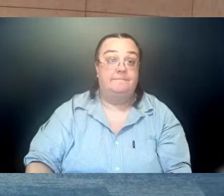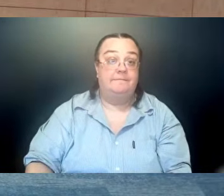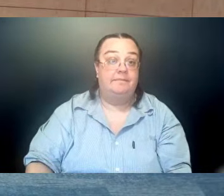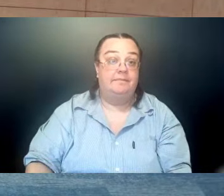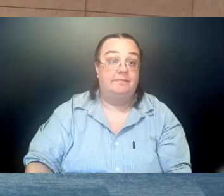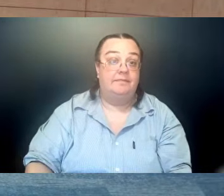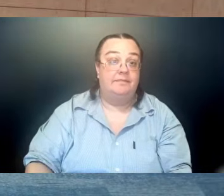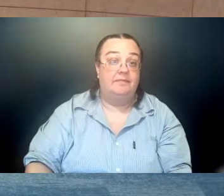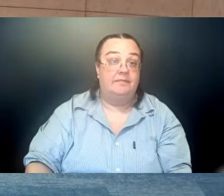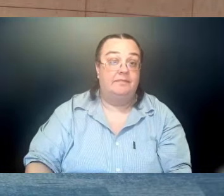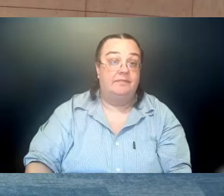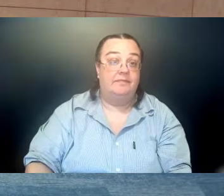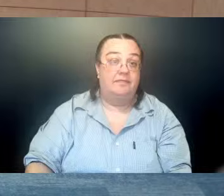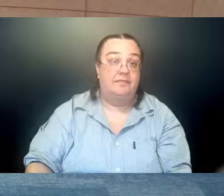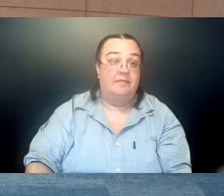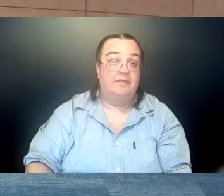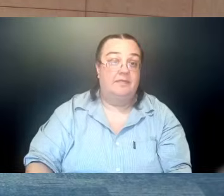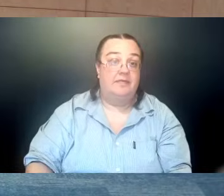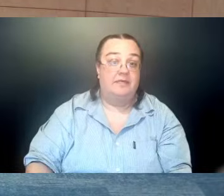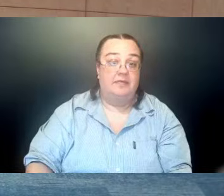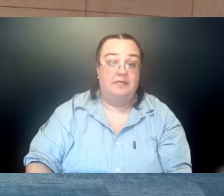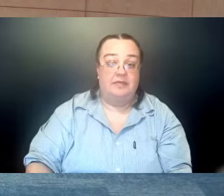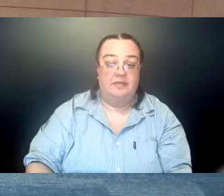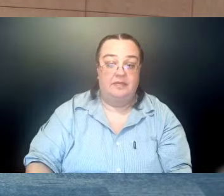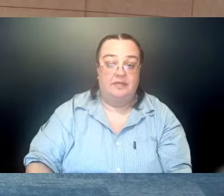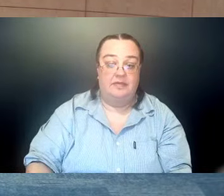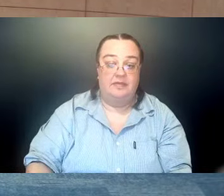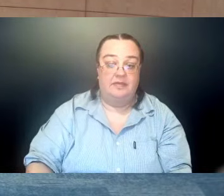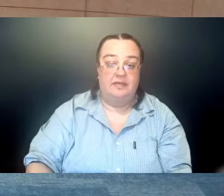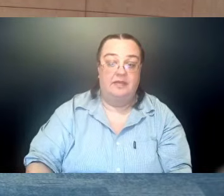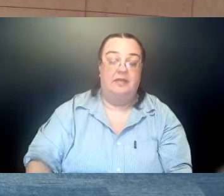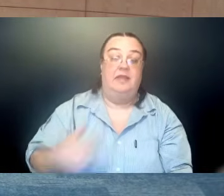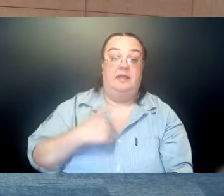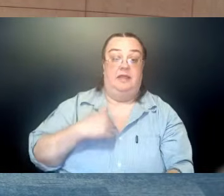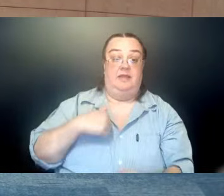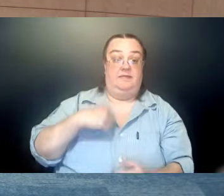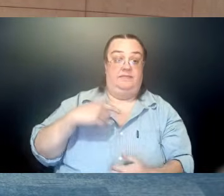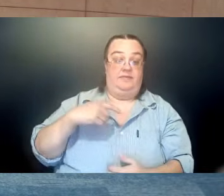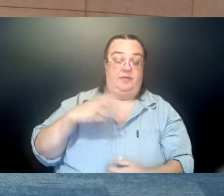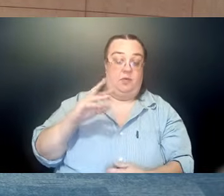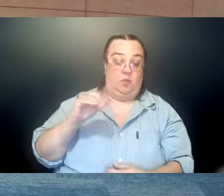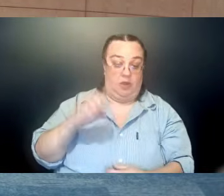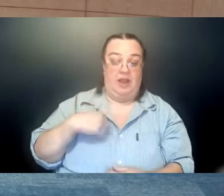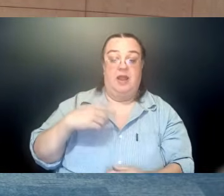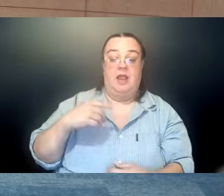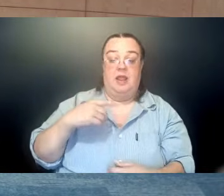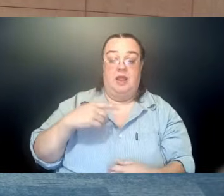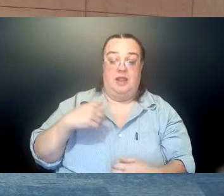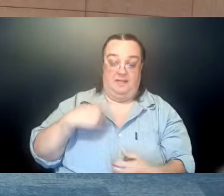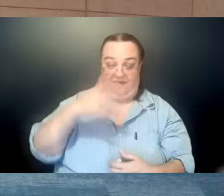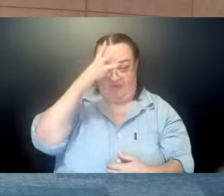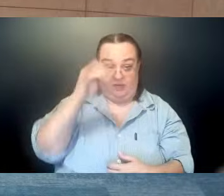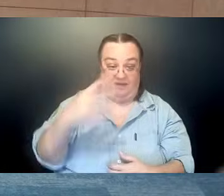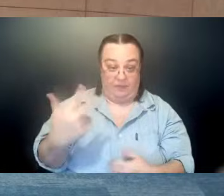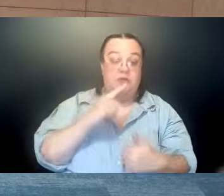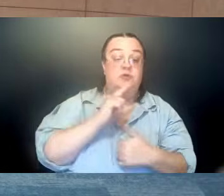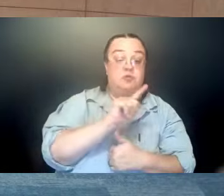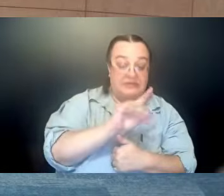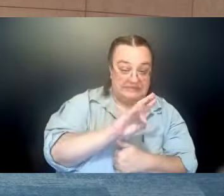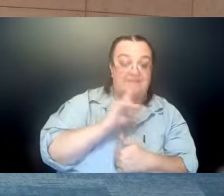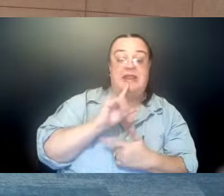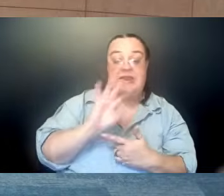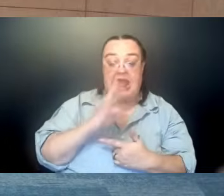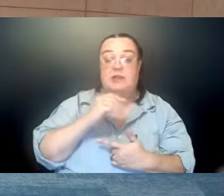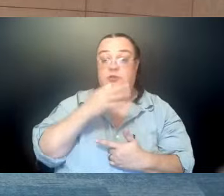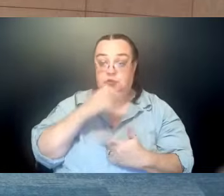Okay, Councilmember Wade? The last thing I'll say, I'm a father of three, 27, 9, and soon to be 6-year-old. My